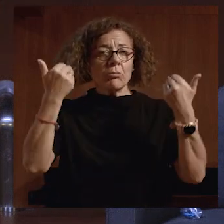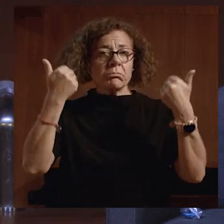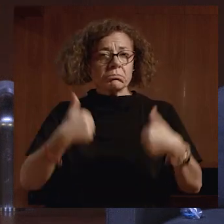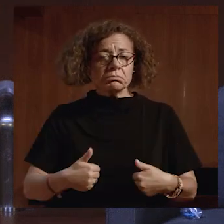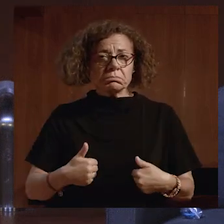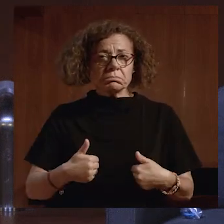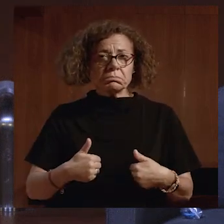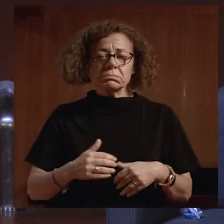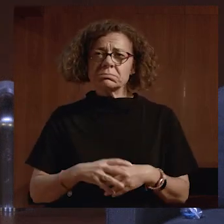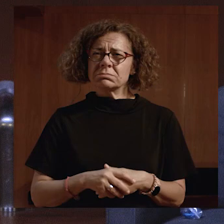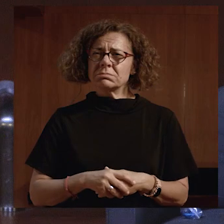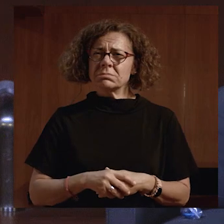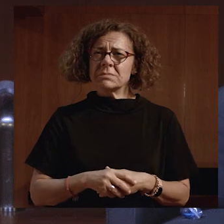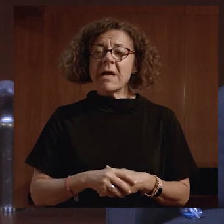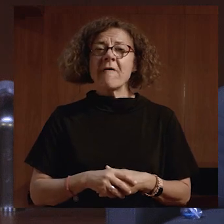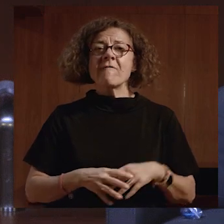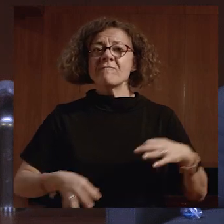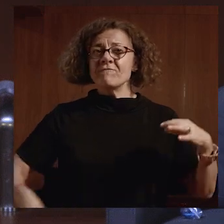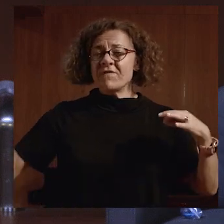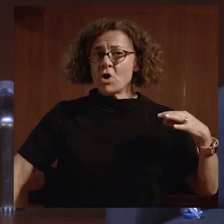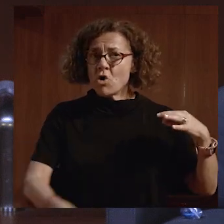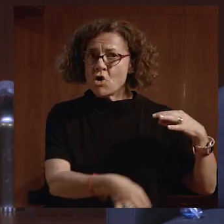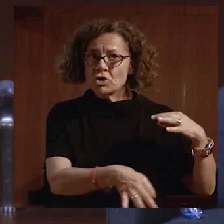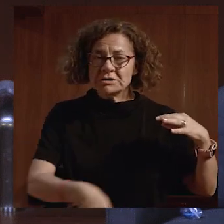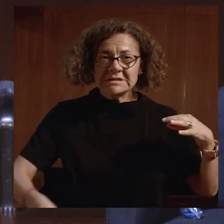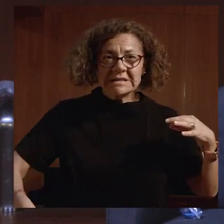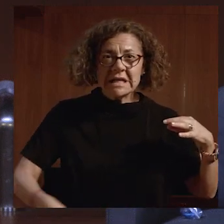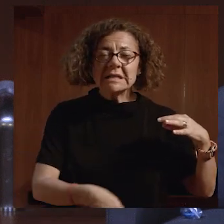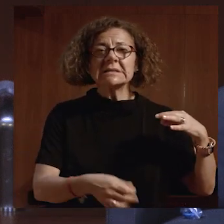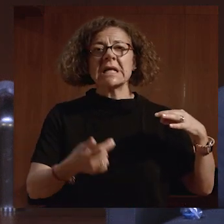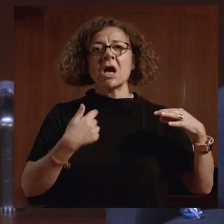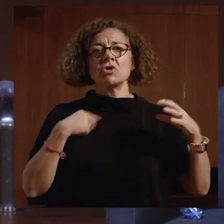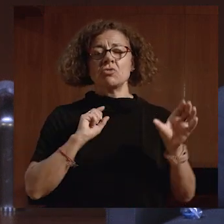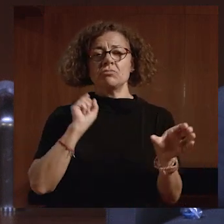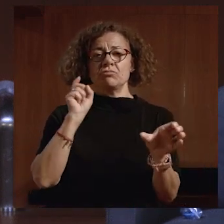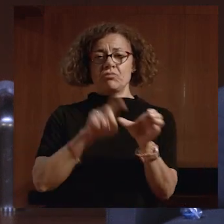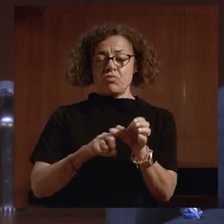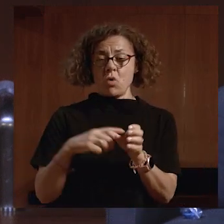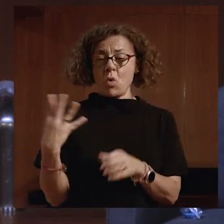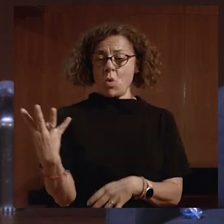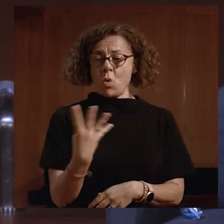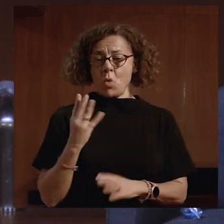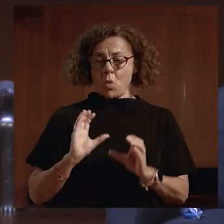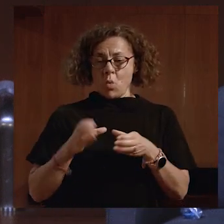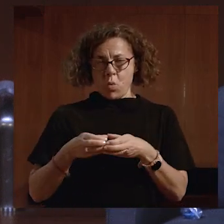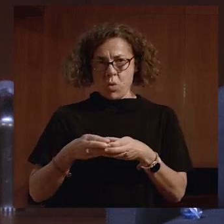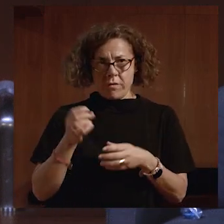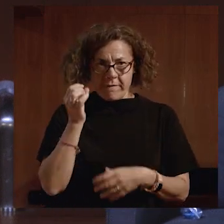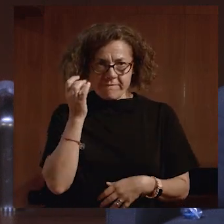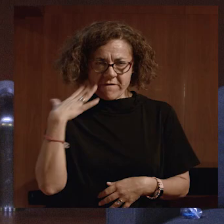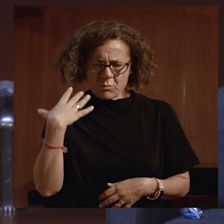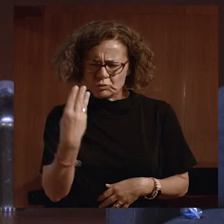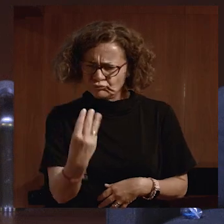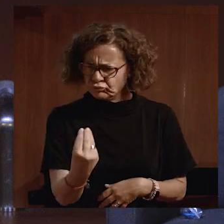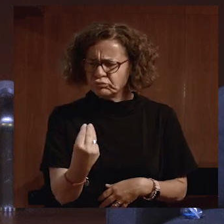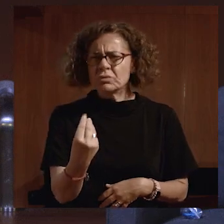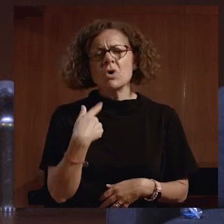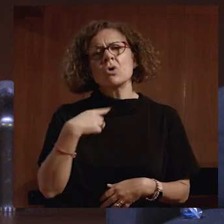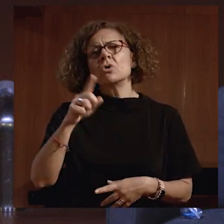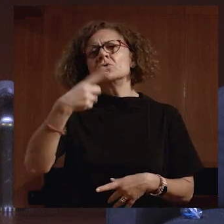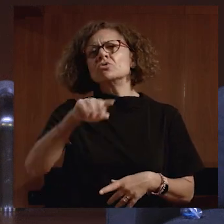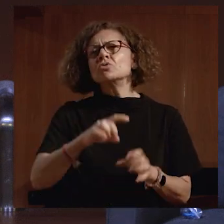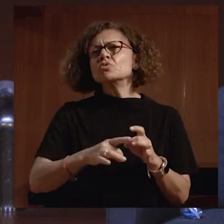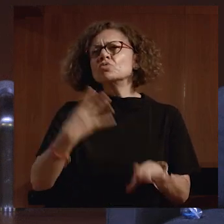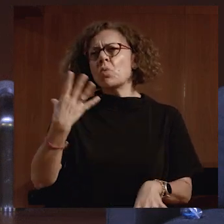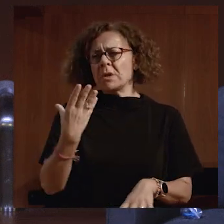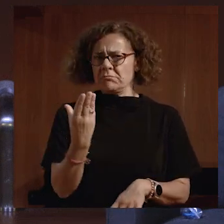time, I joined the Belcher Quartet right at the beginning, and we were incredibly lucky to have what was an